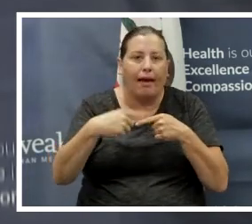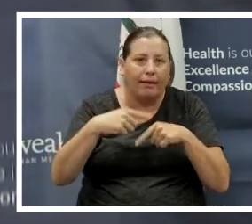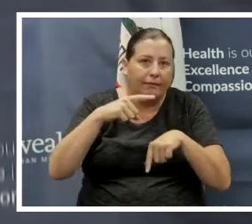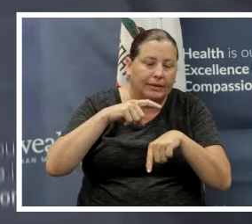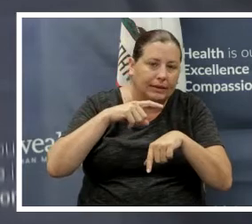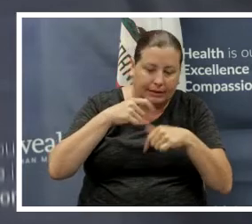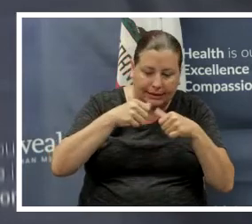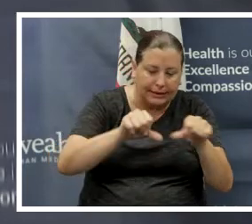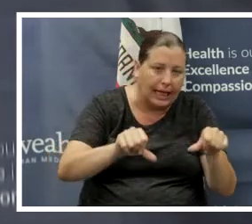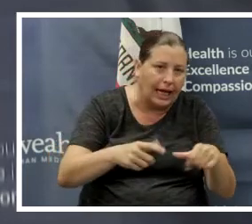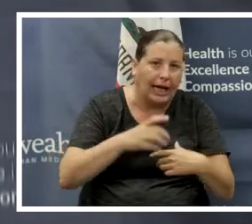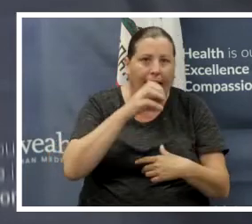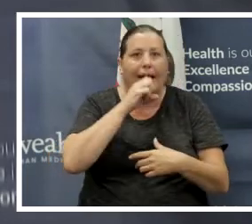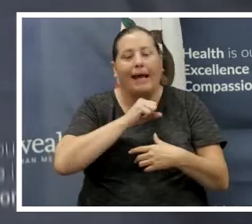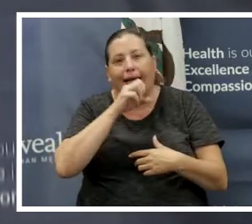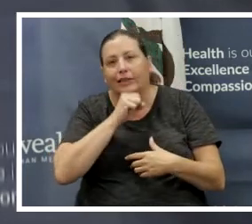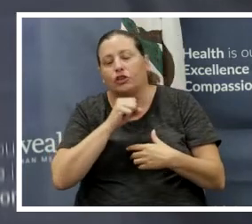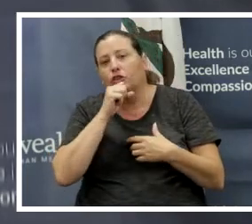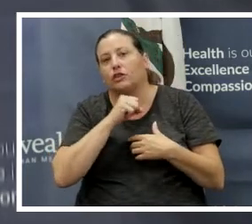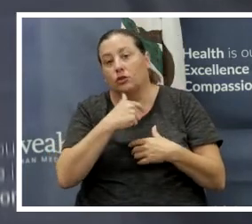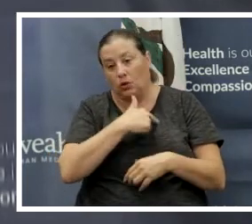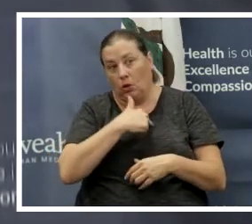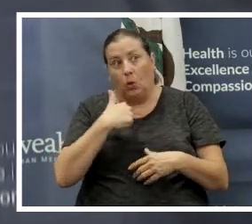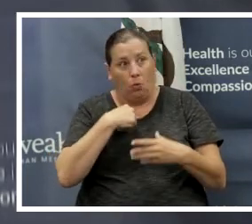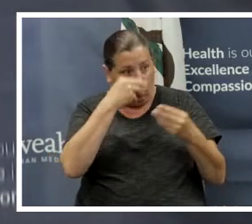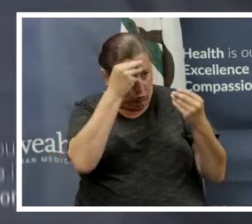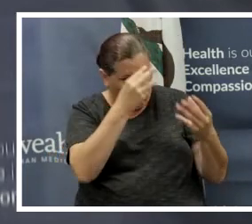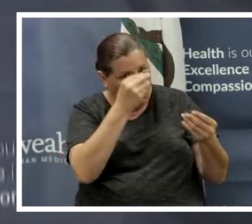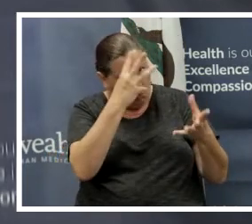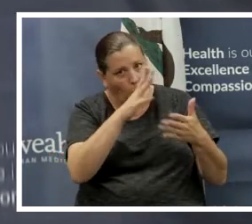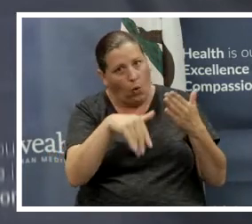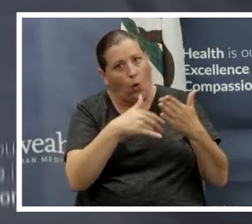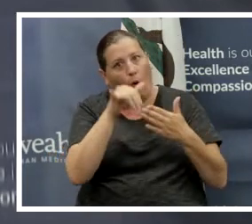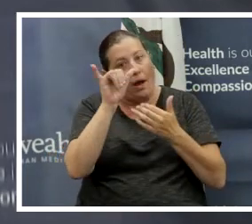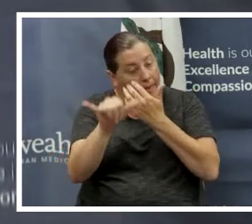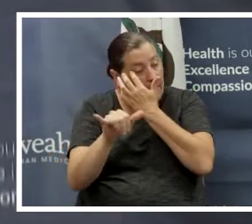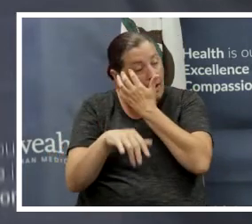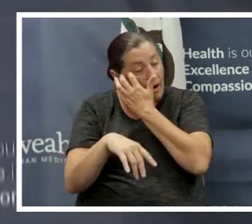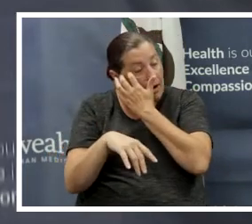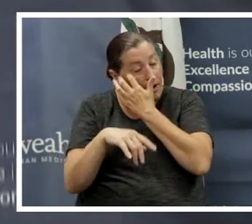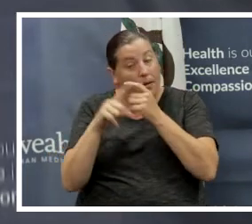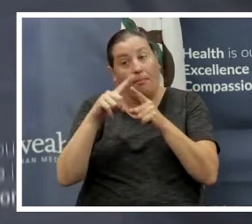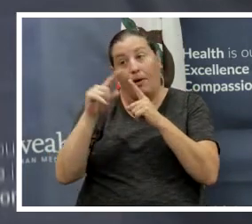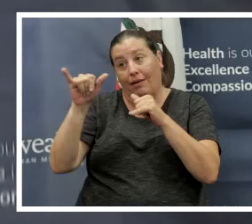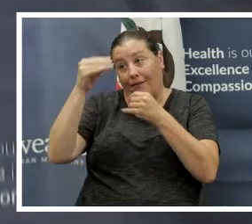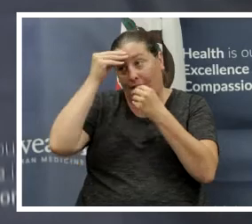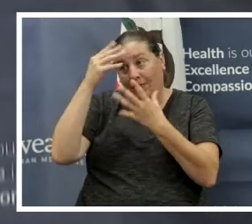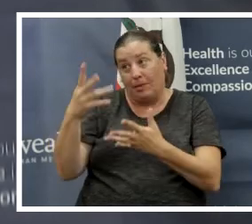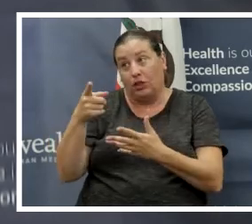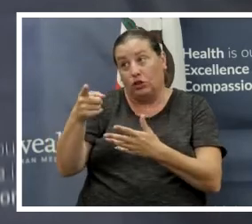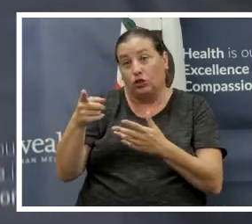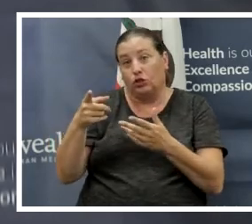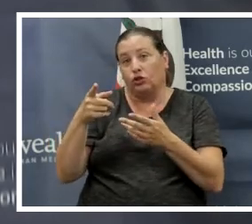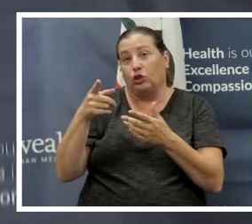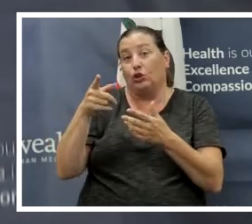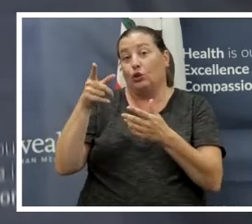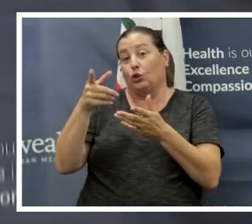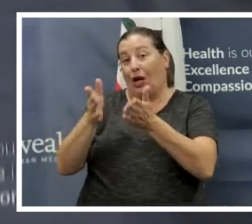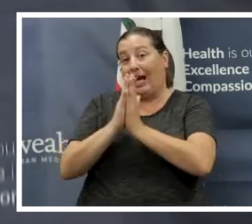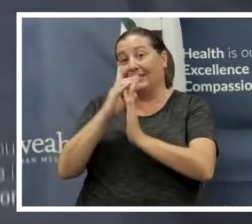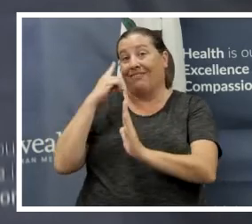the ages of them. We report all of that. But the information that this person is asking for is really at the county